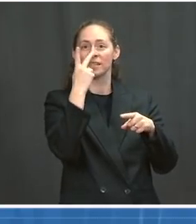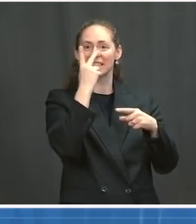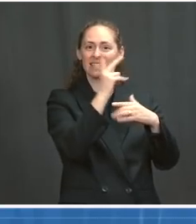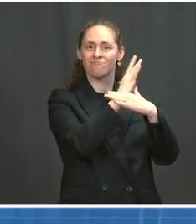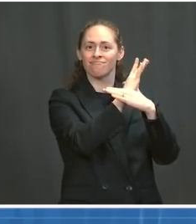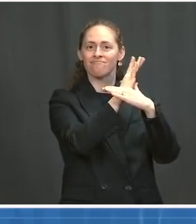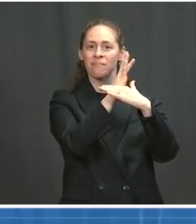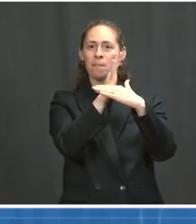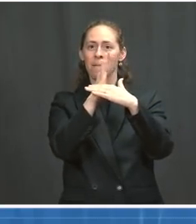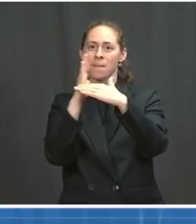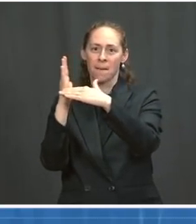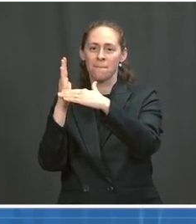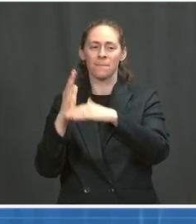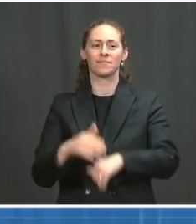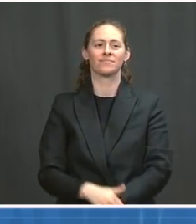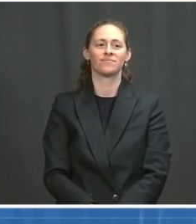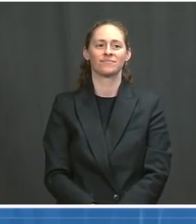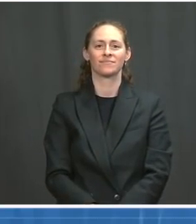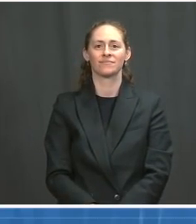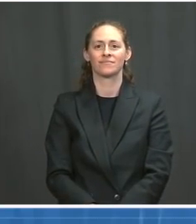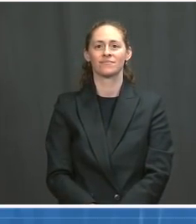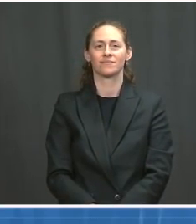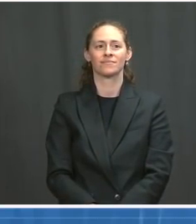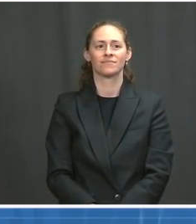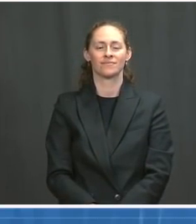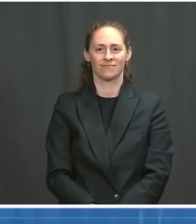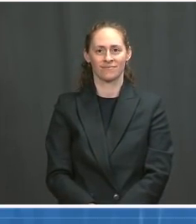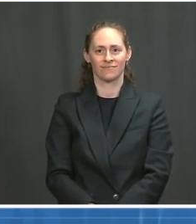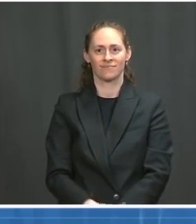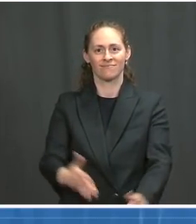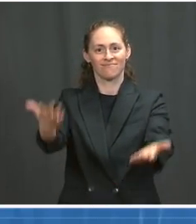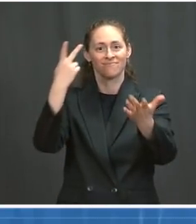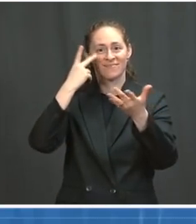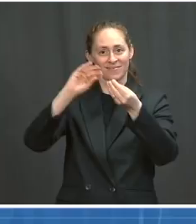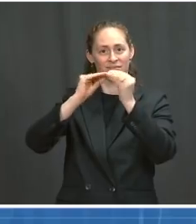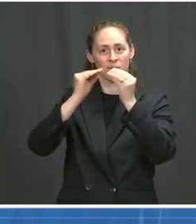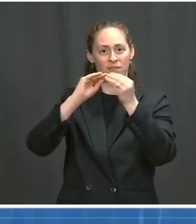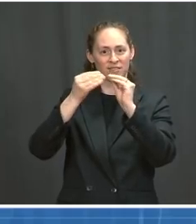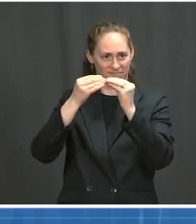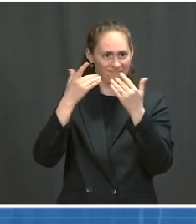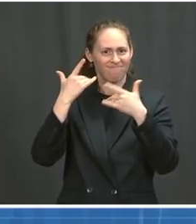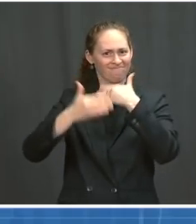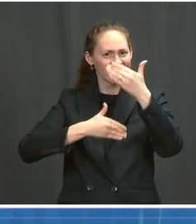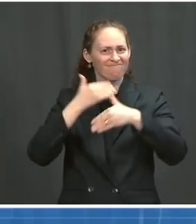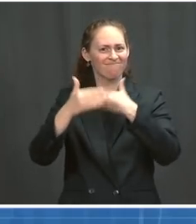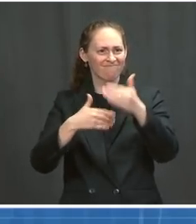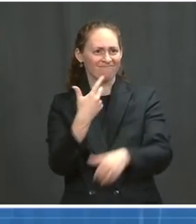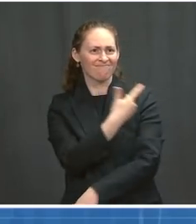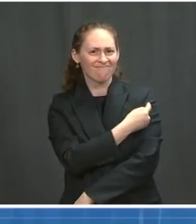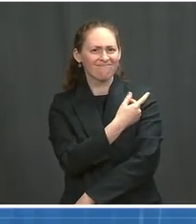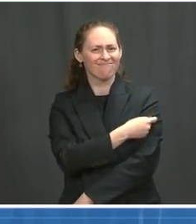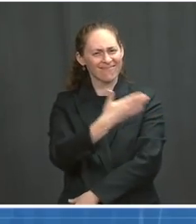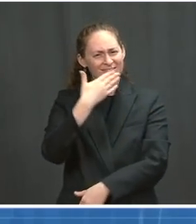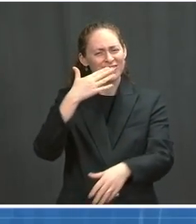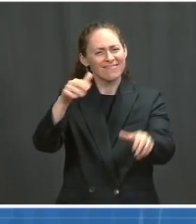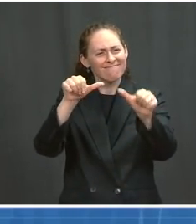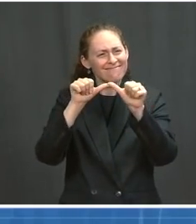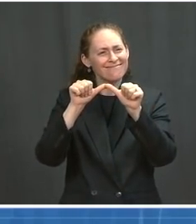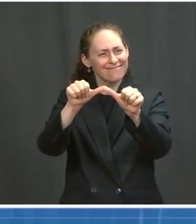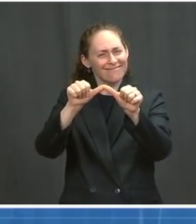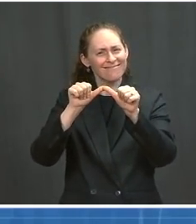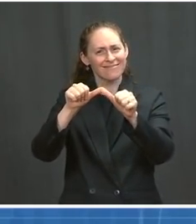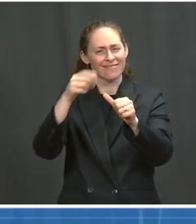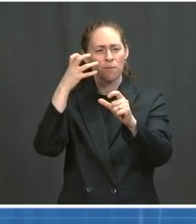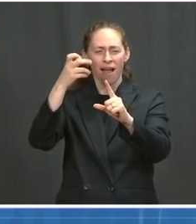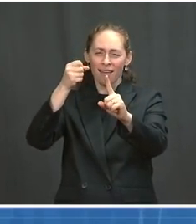least one shot. So to meet the president's goal of 70% of adult Americans with at least one shot,